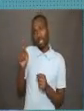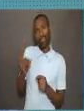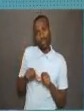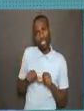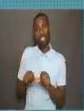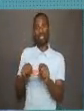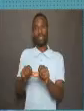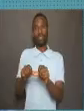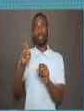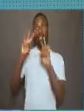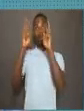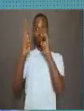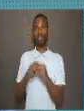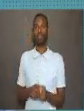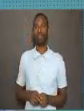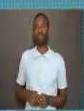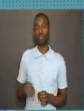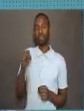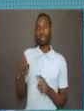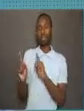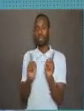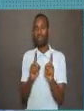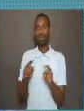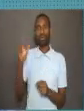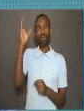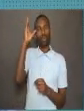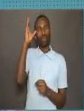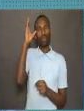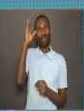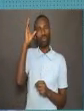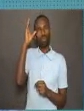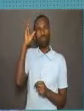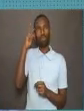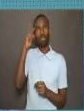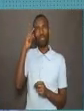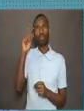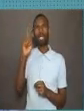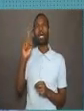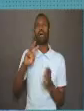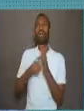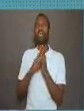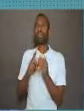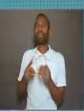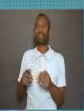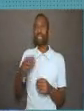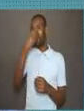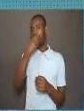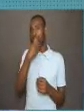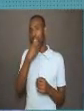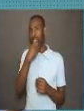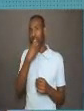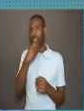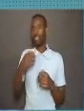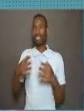continuing on this topic by examining the concept of heat engines. If you are